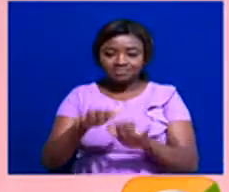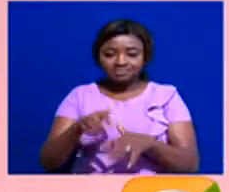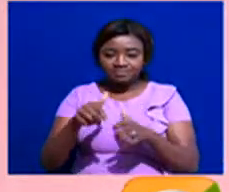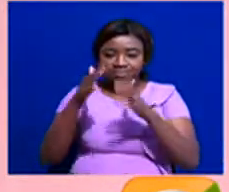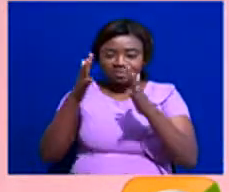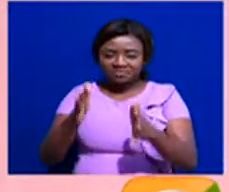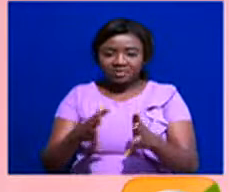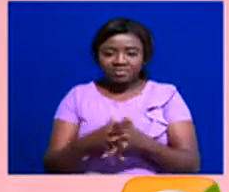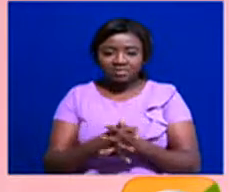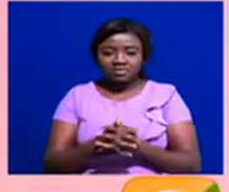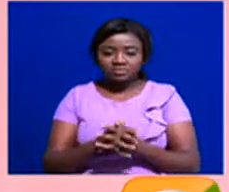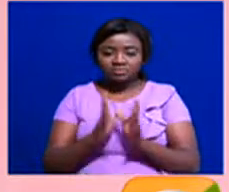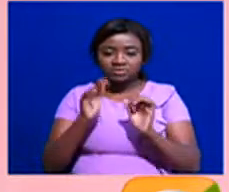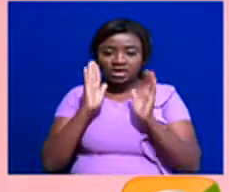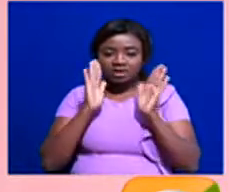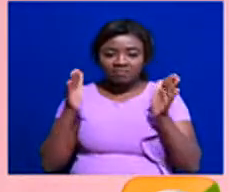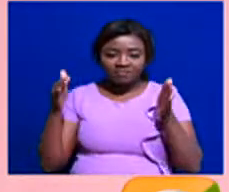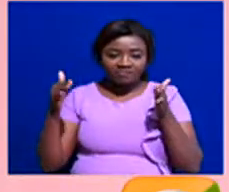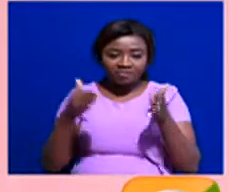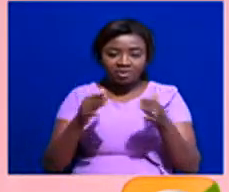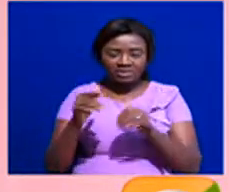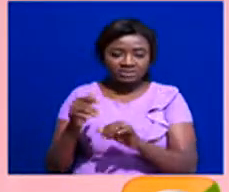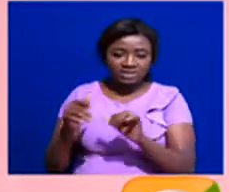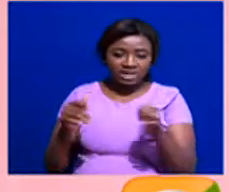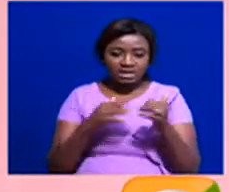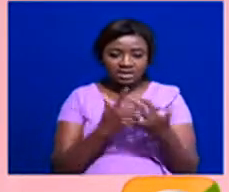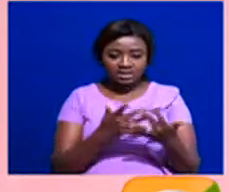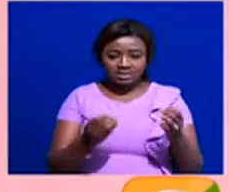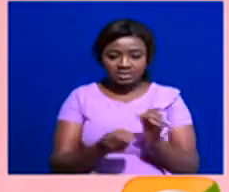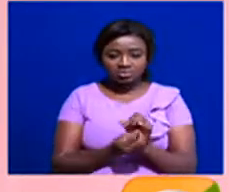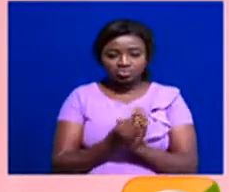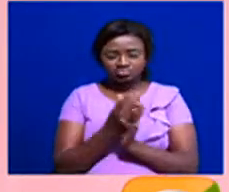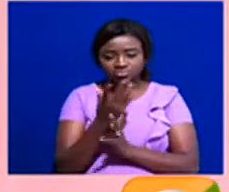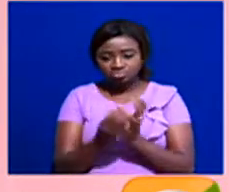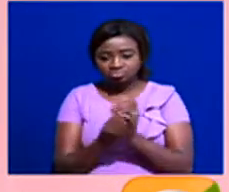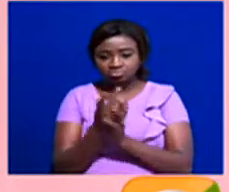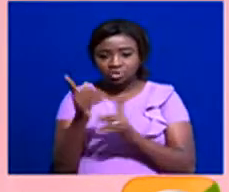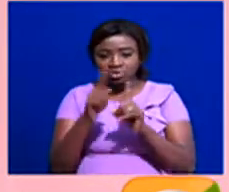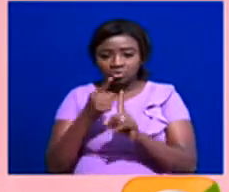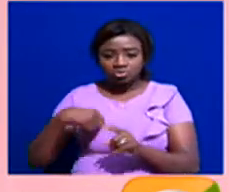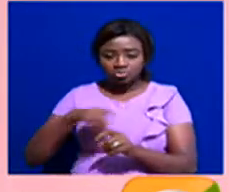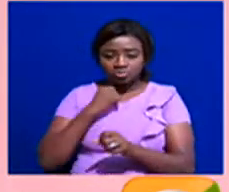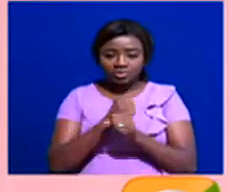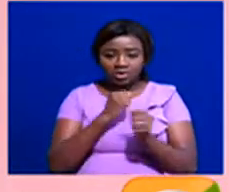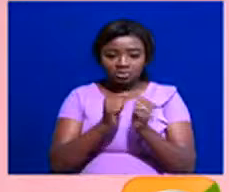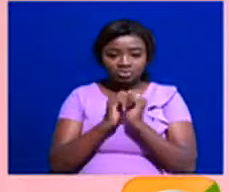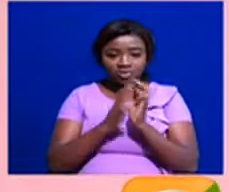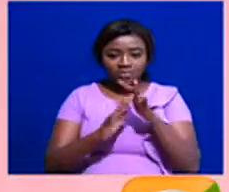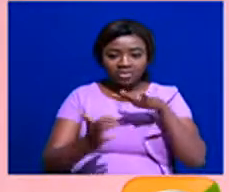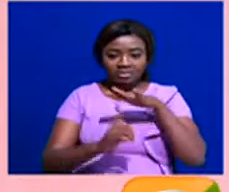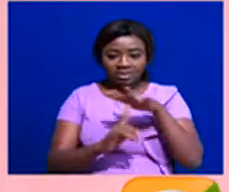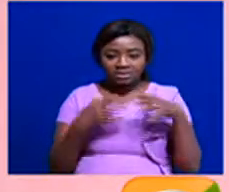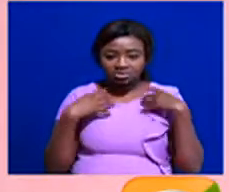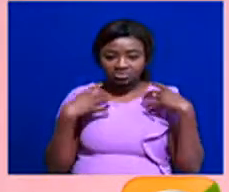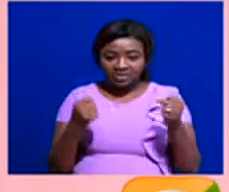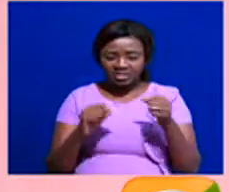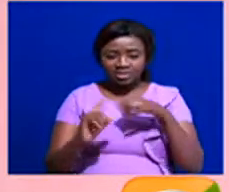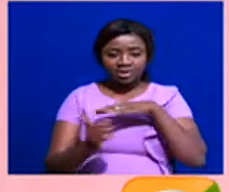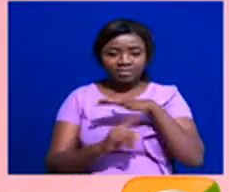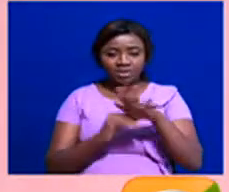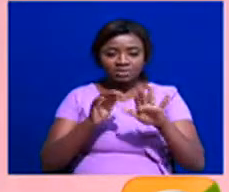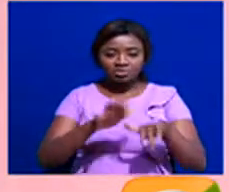to other alternative livelihoods. We have worked, the Ministry of Health and the Ministry of Agriculture has worked with World